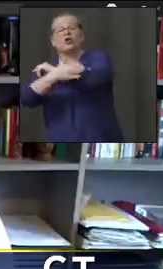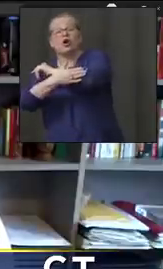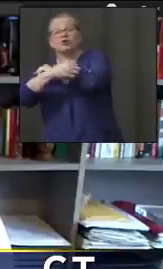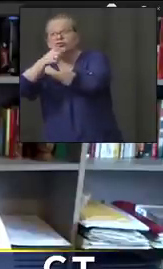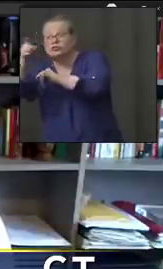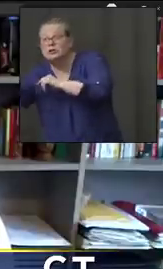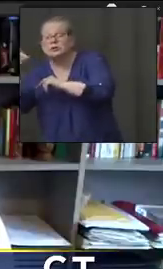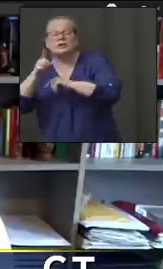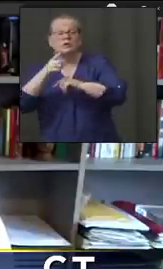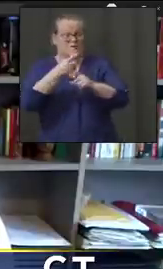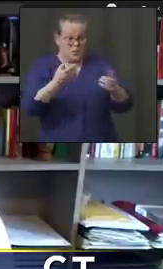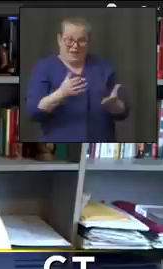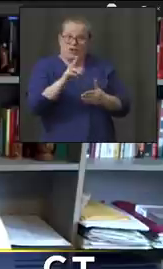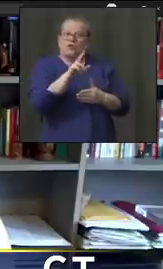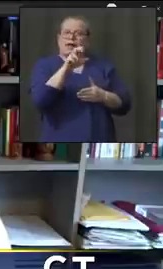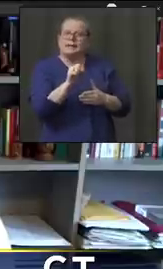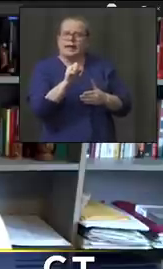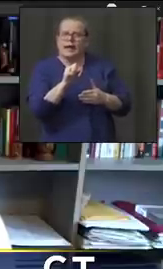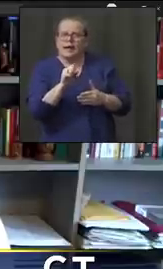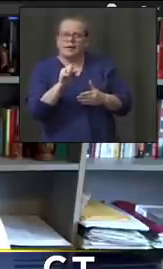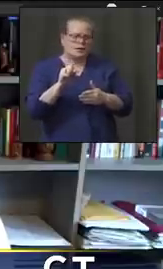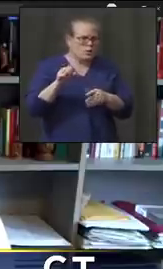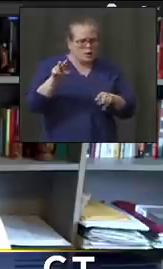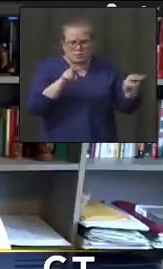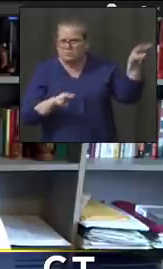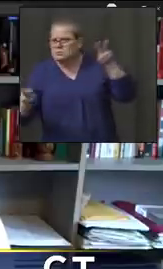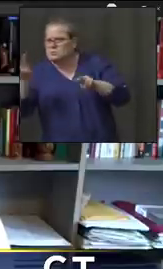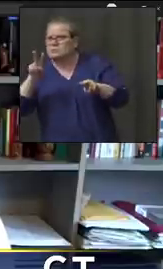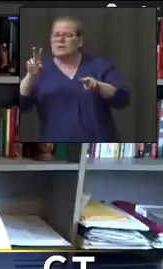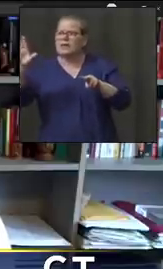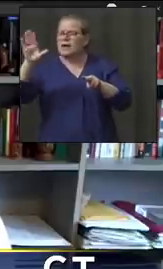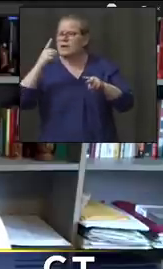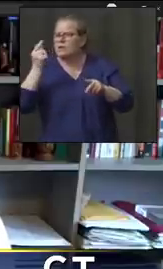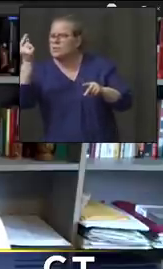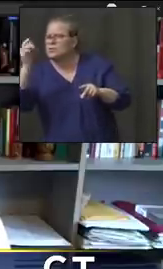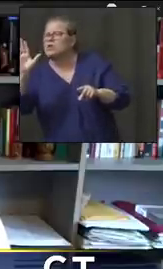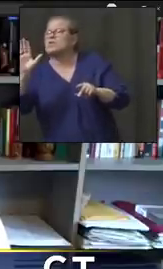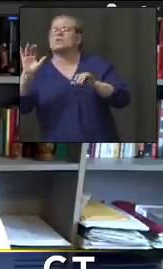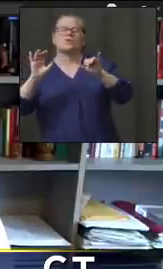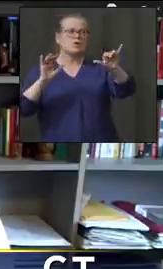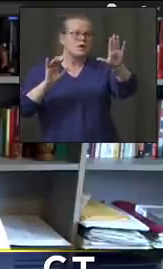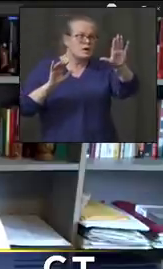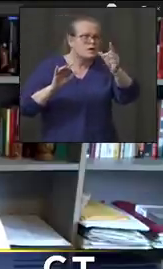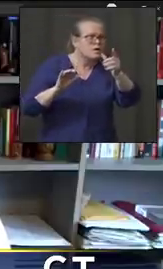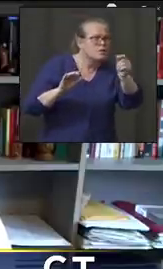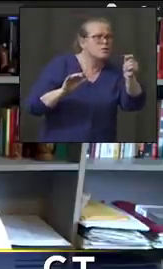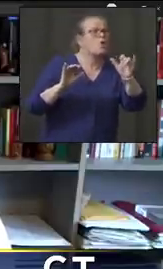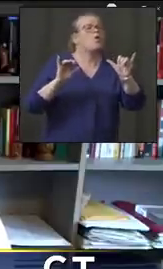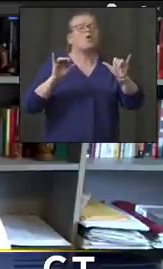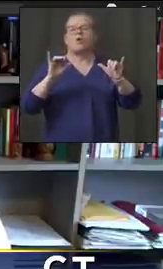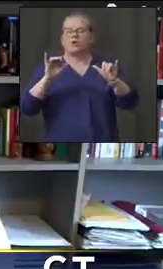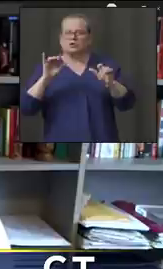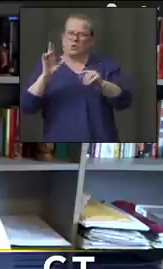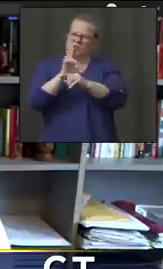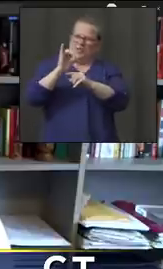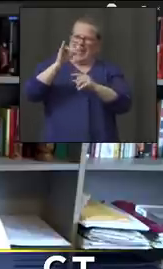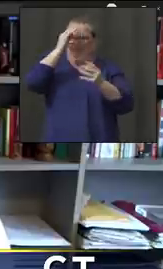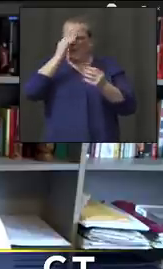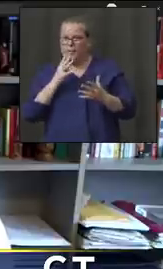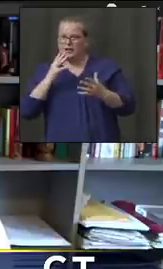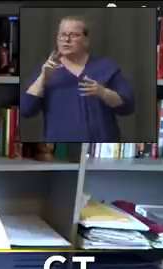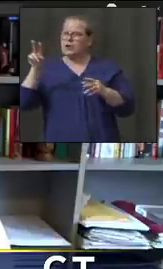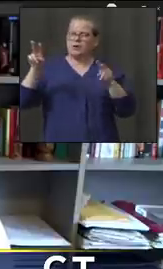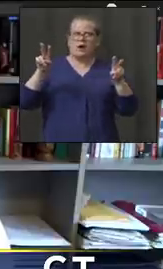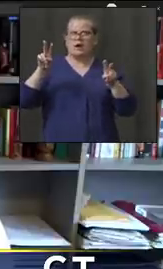are being done. But we want our experts on the team to even get better practices and ones that are tailored to